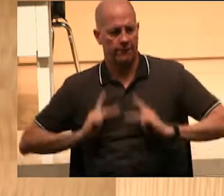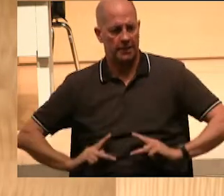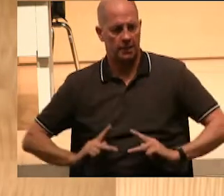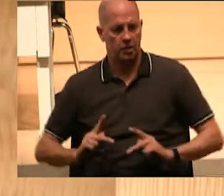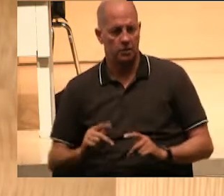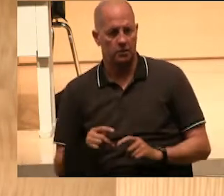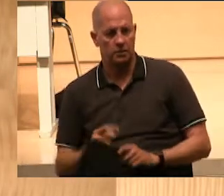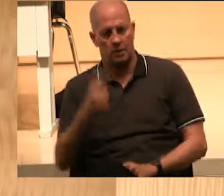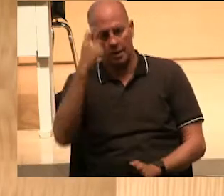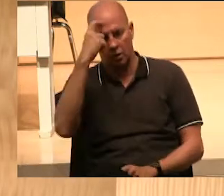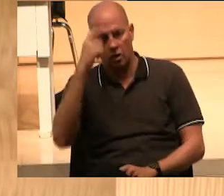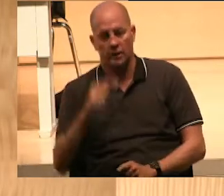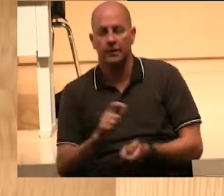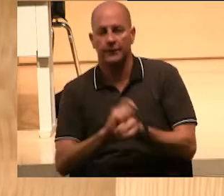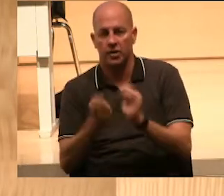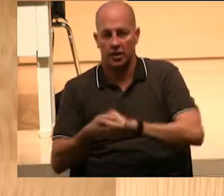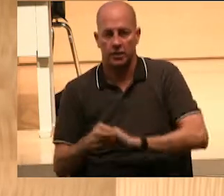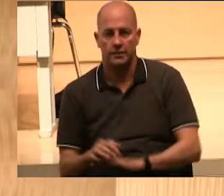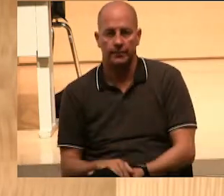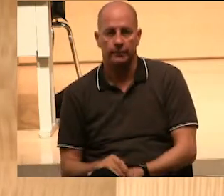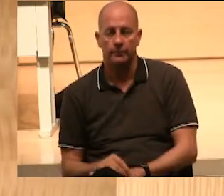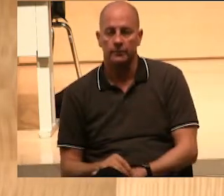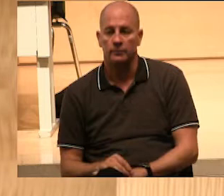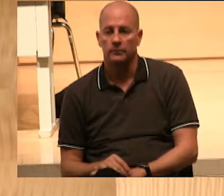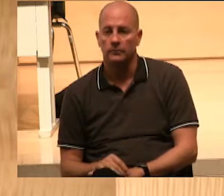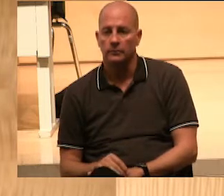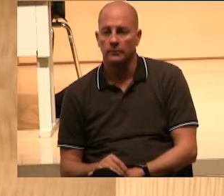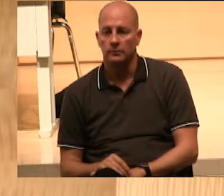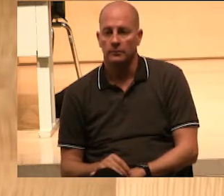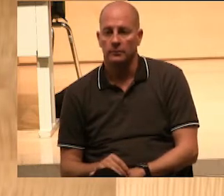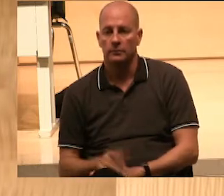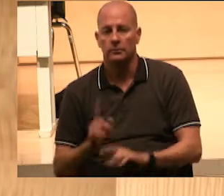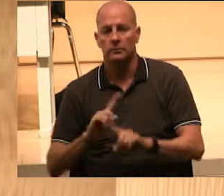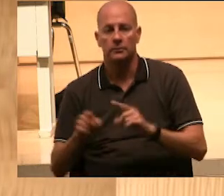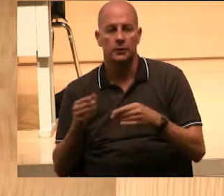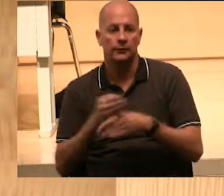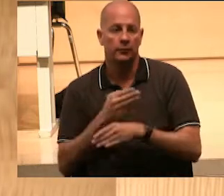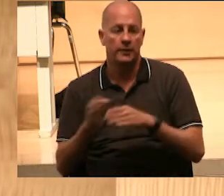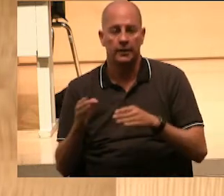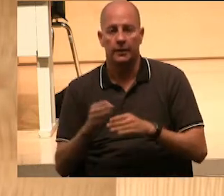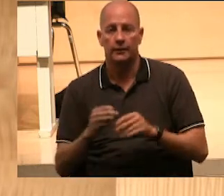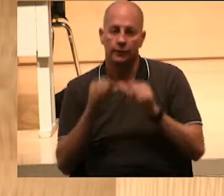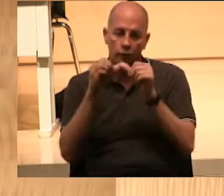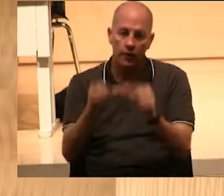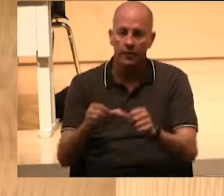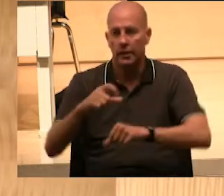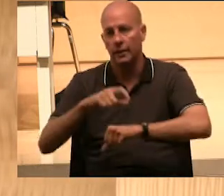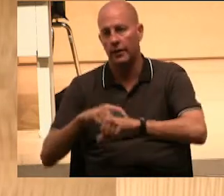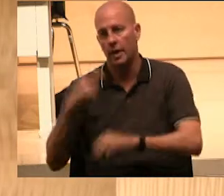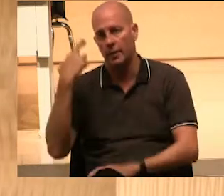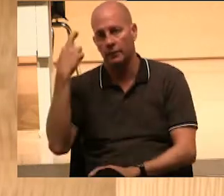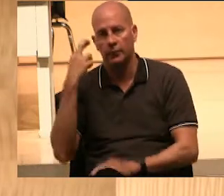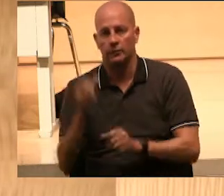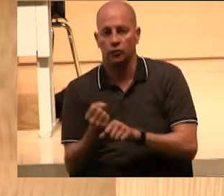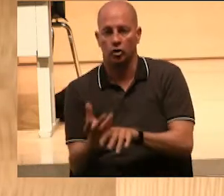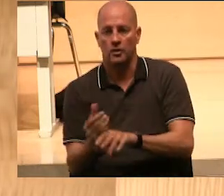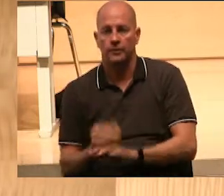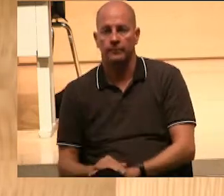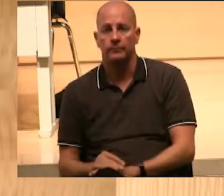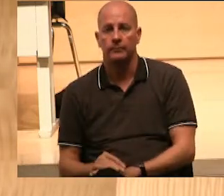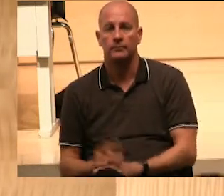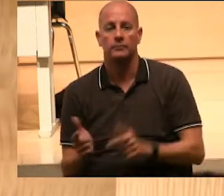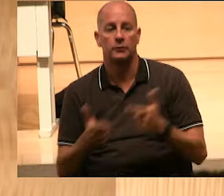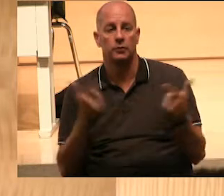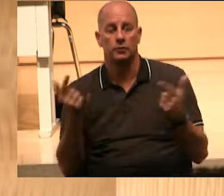The different kinds of depressive disorders, they're different due to either the duration, the timing, or the cause. So major